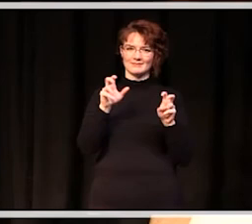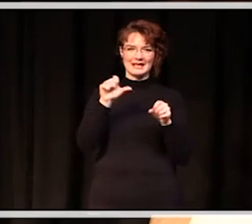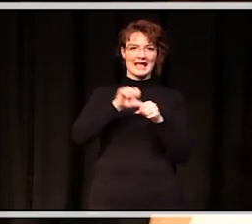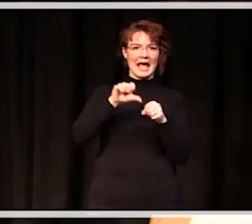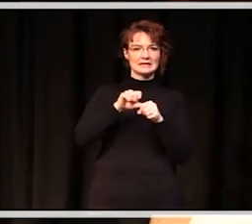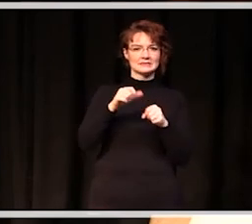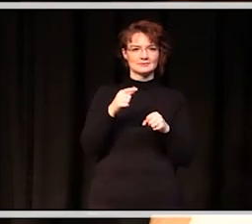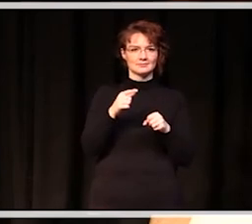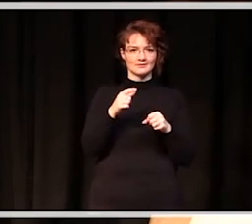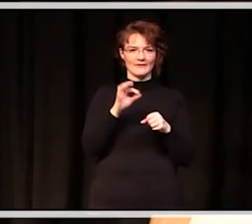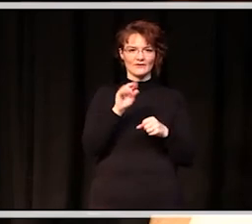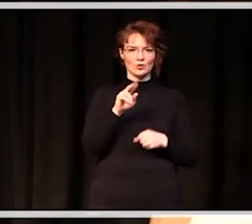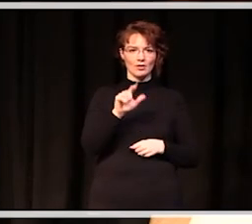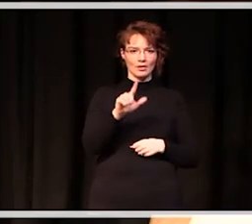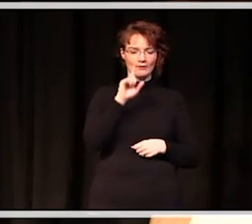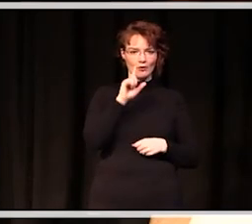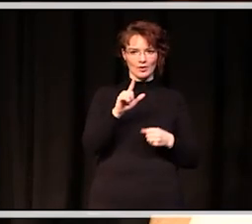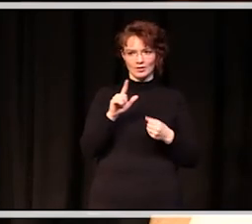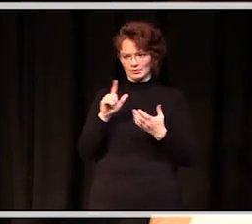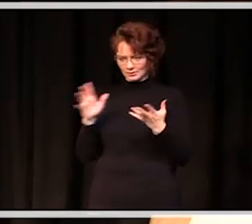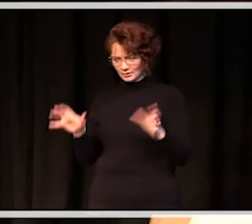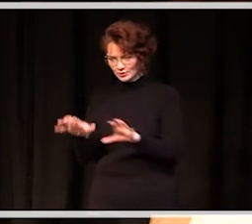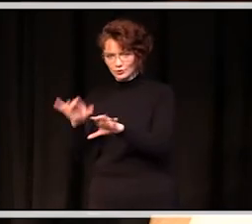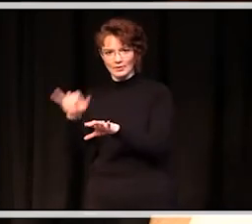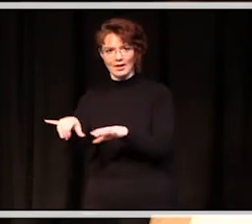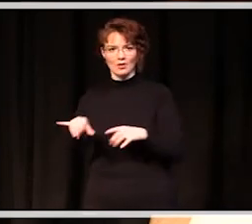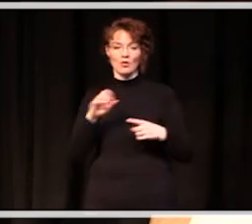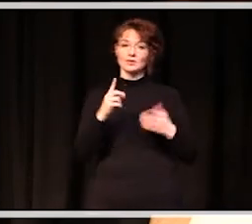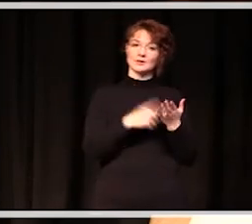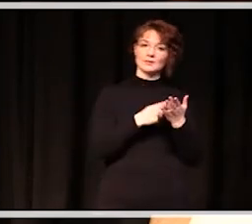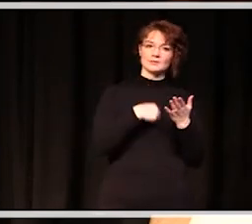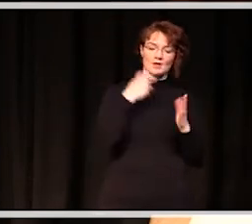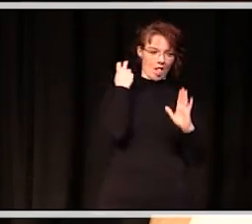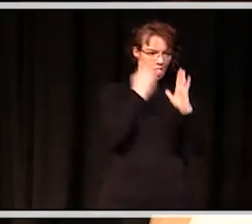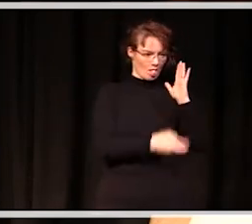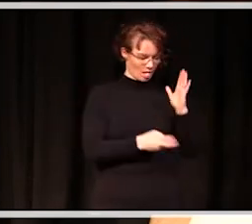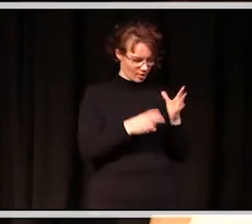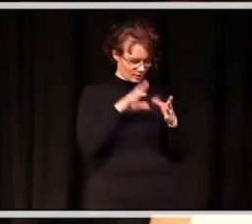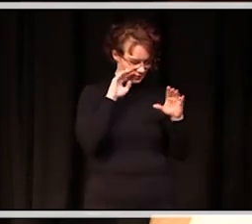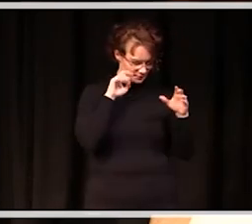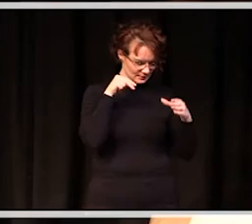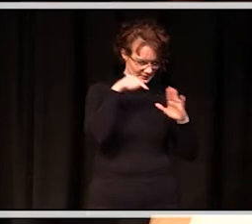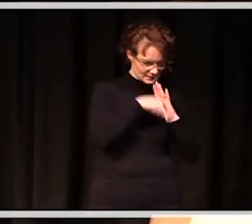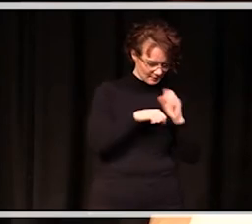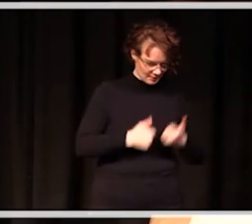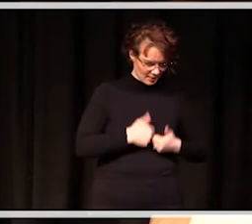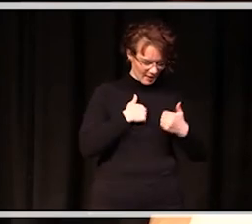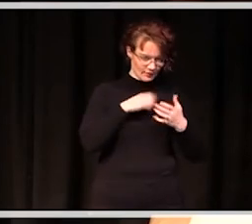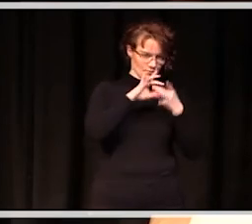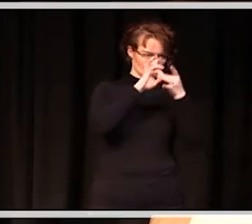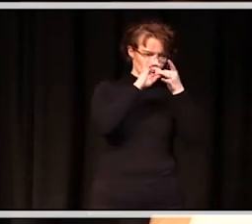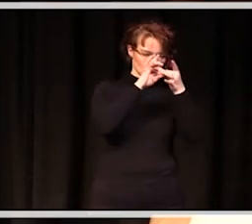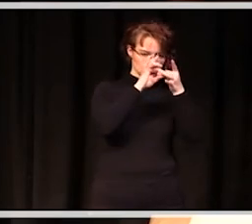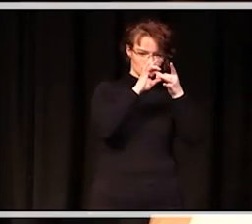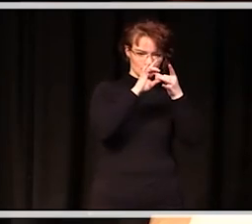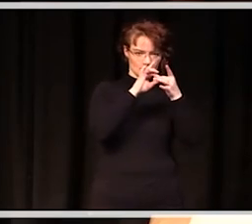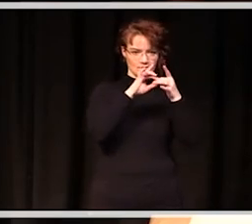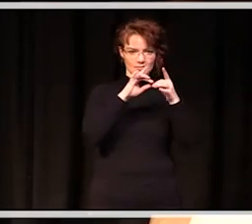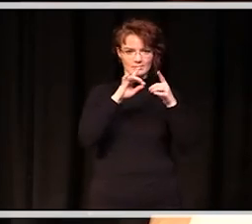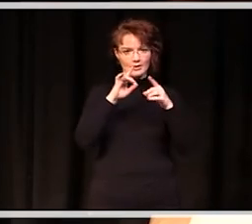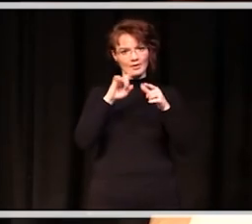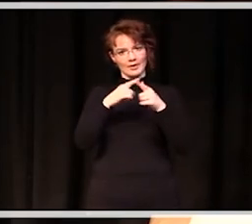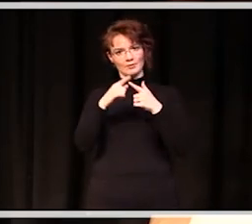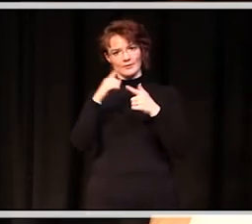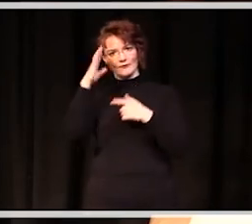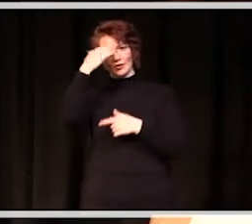focused on the deeper life, and we never live out the power that we were intended to walk in. Put the two of them together,